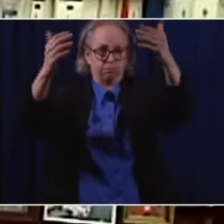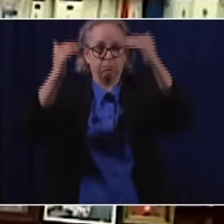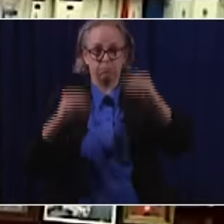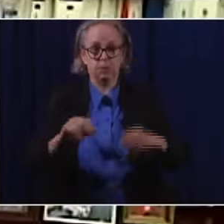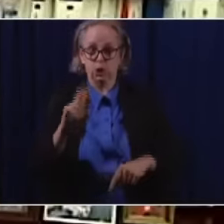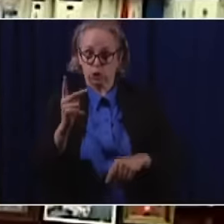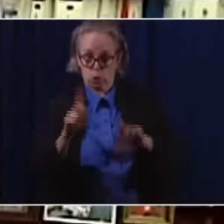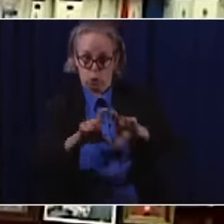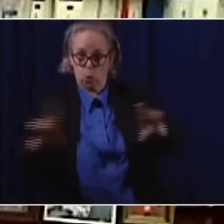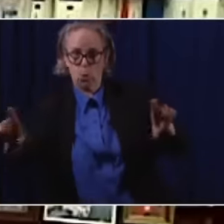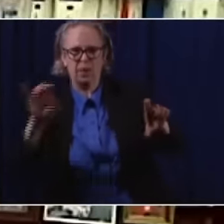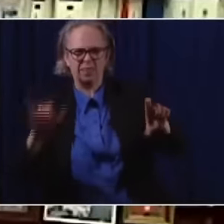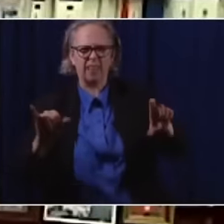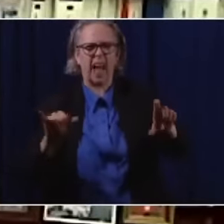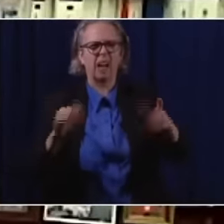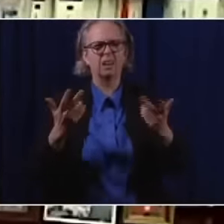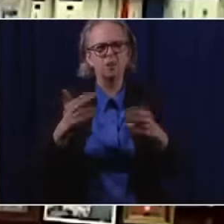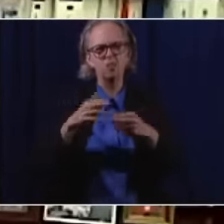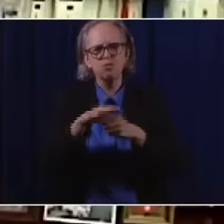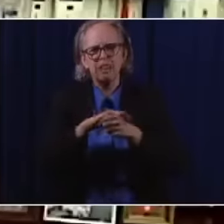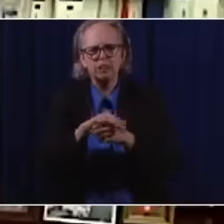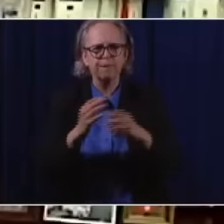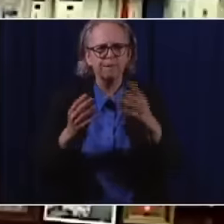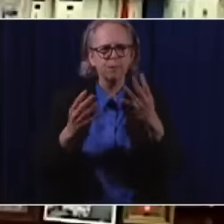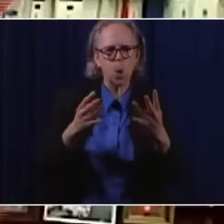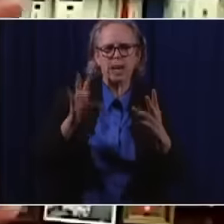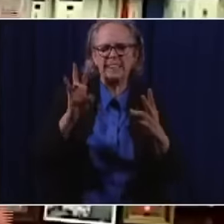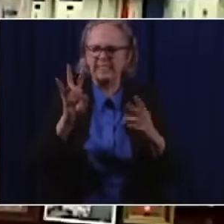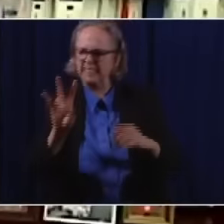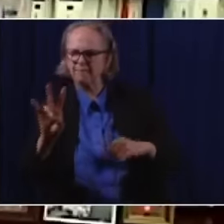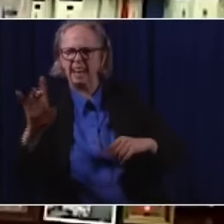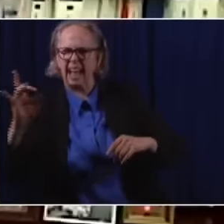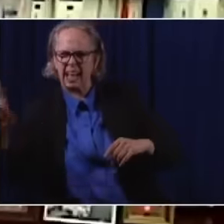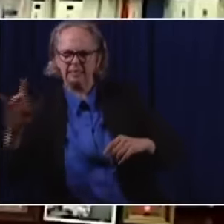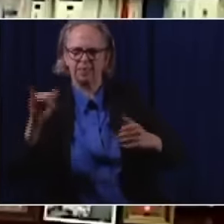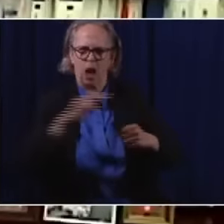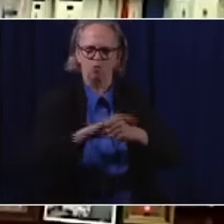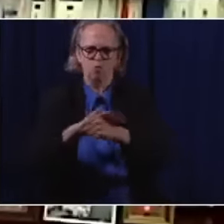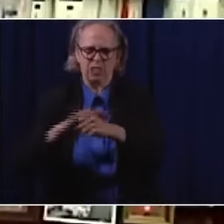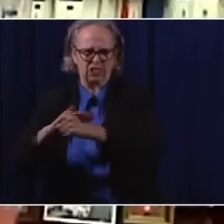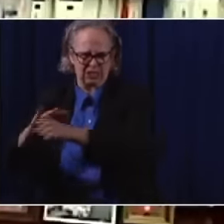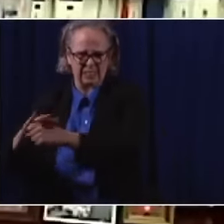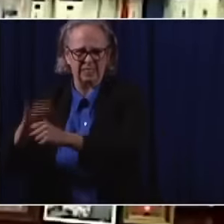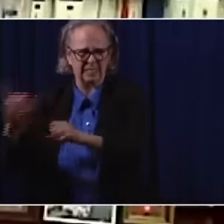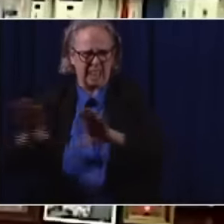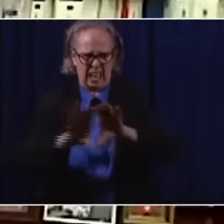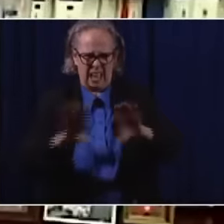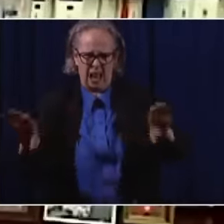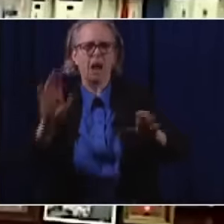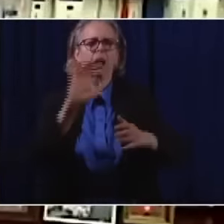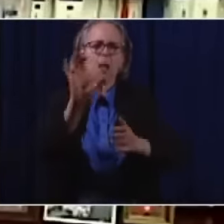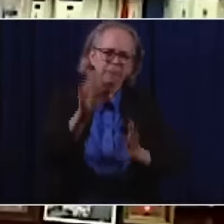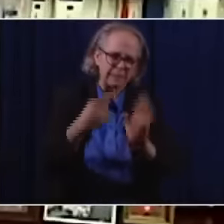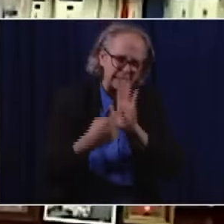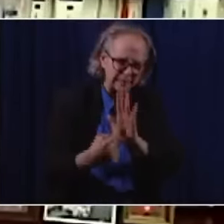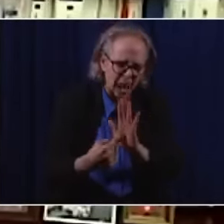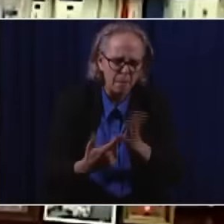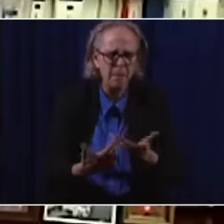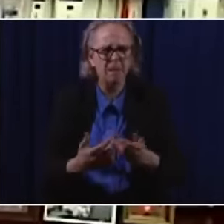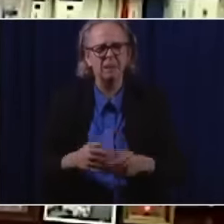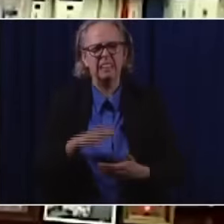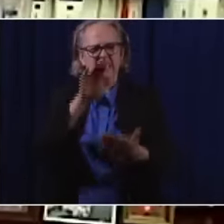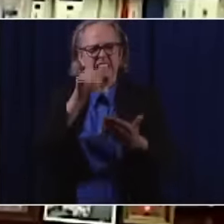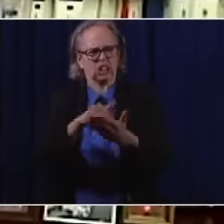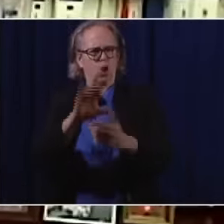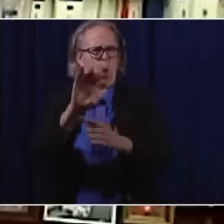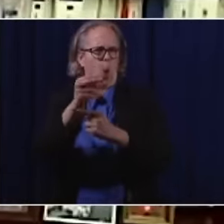is regions 4, 7, and 8. Region 4 spreads up 33 northwest of Columbus down through what we would call the Central Ohio contiguous counties